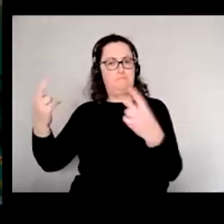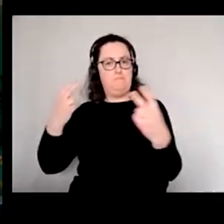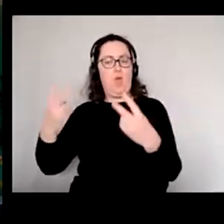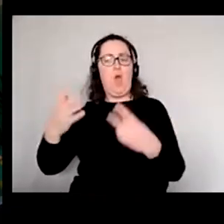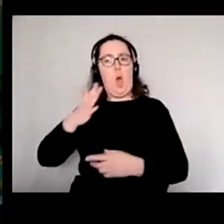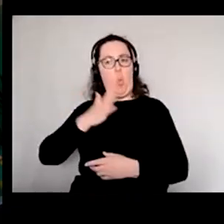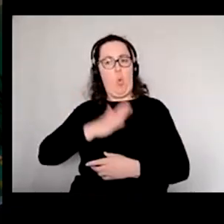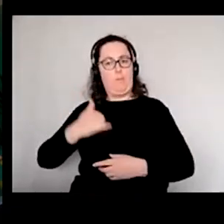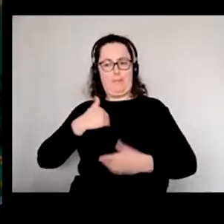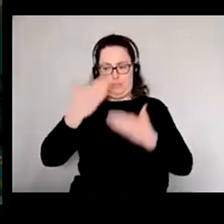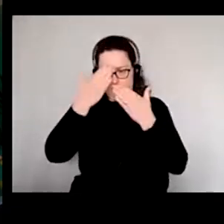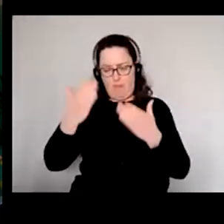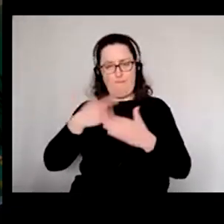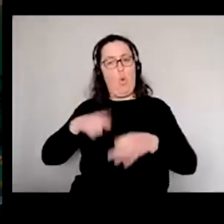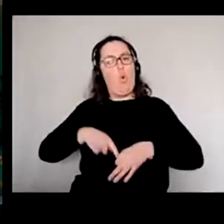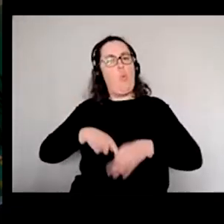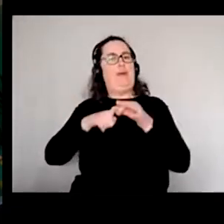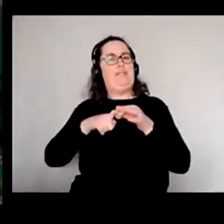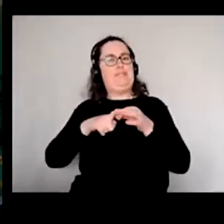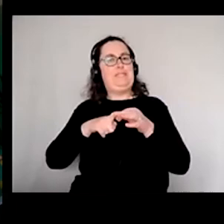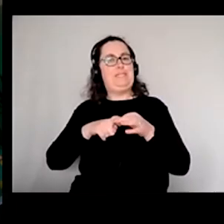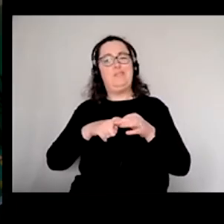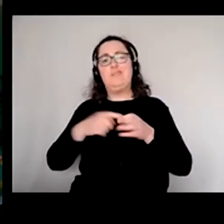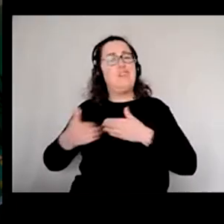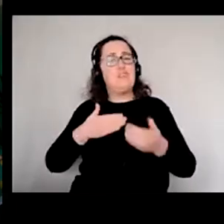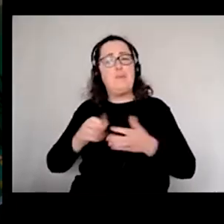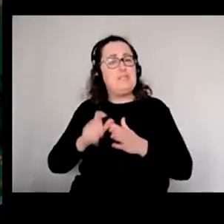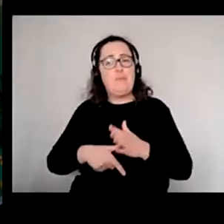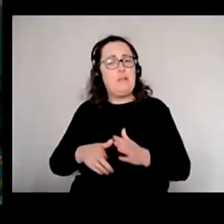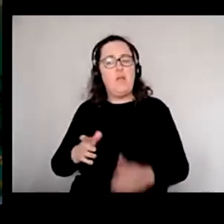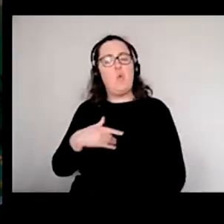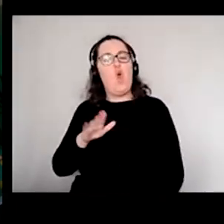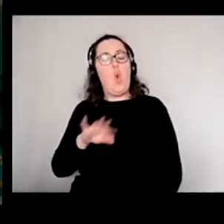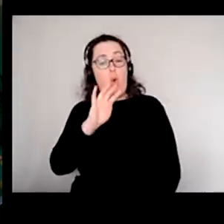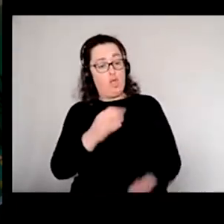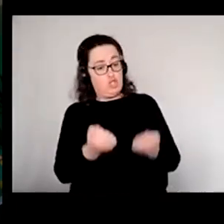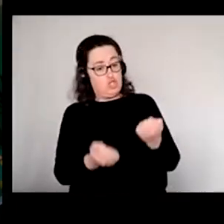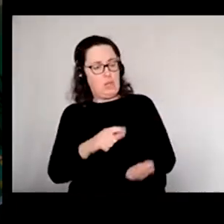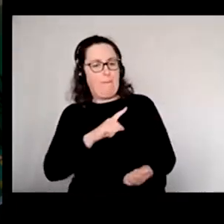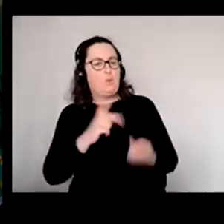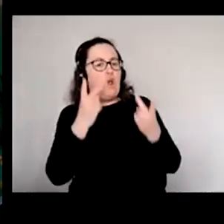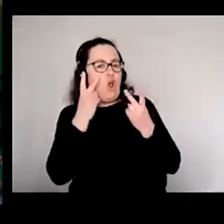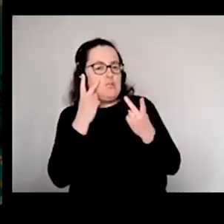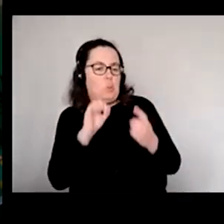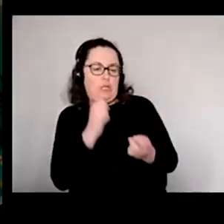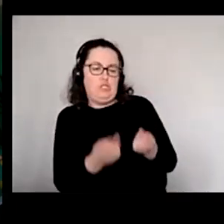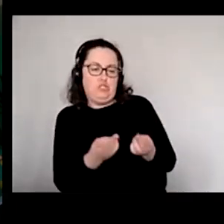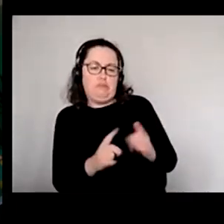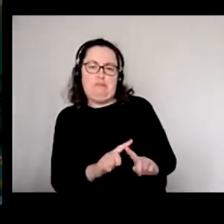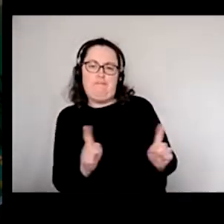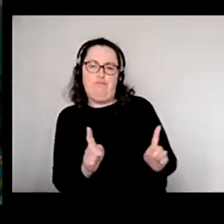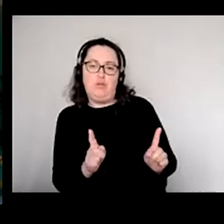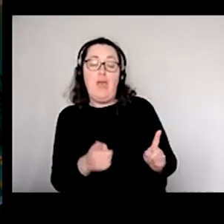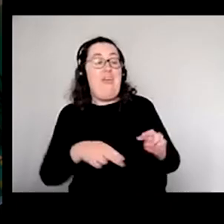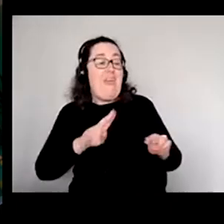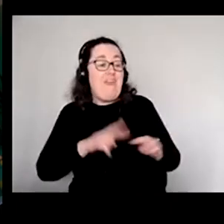my work, regardless of, you know, my disability. It's like saying, are we going to judge people with glasses differently? And everybody who makes work